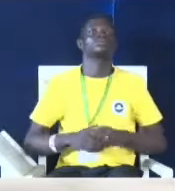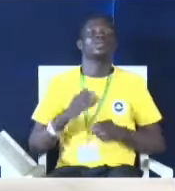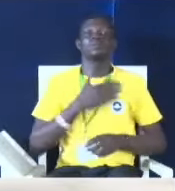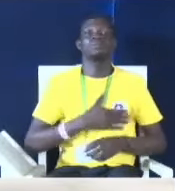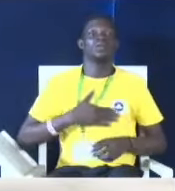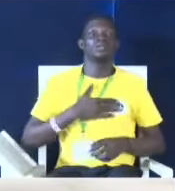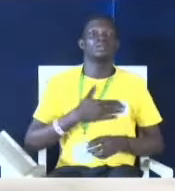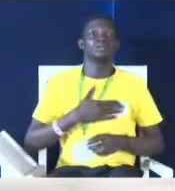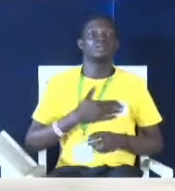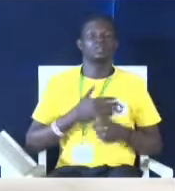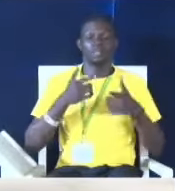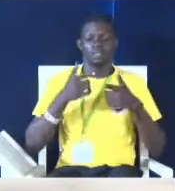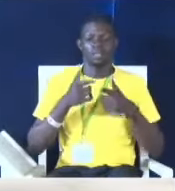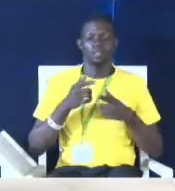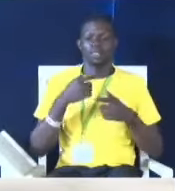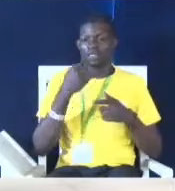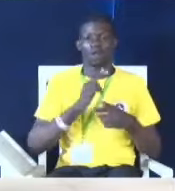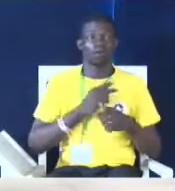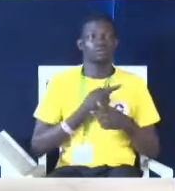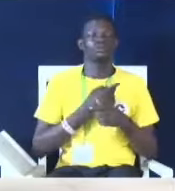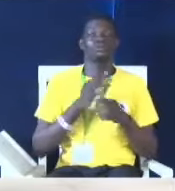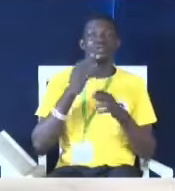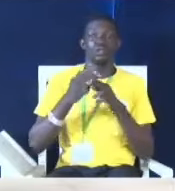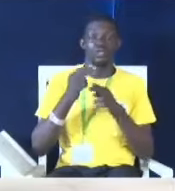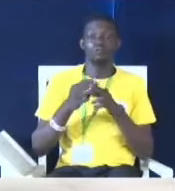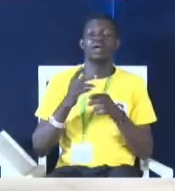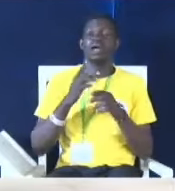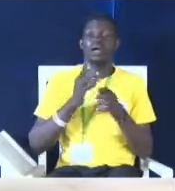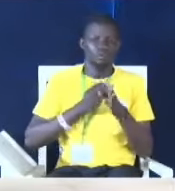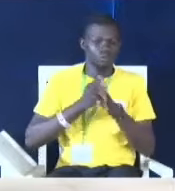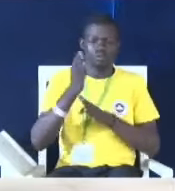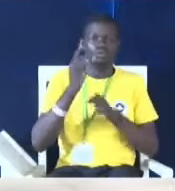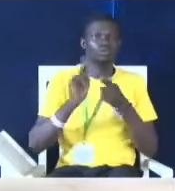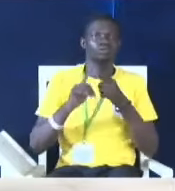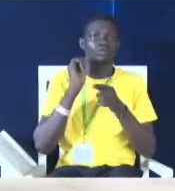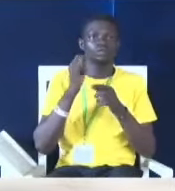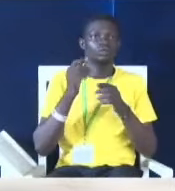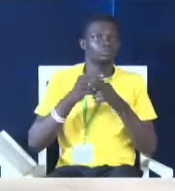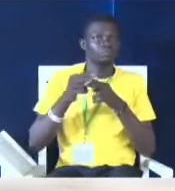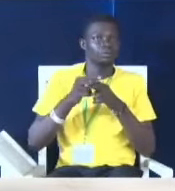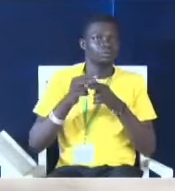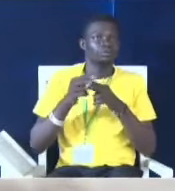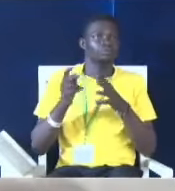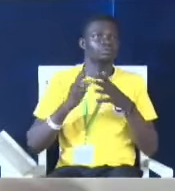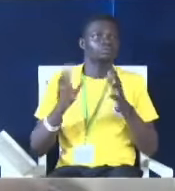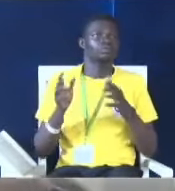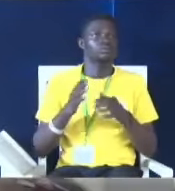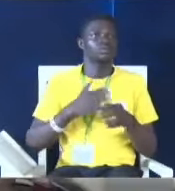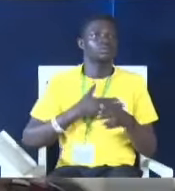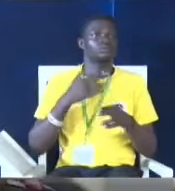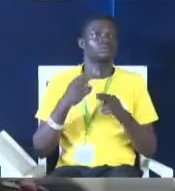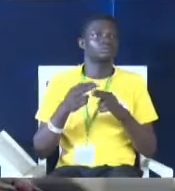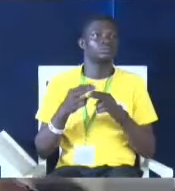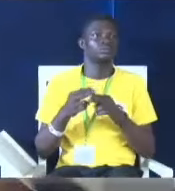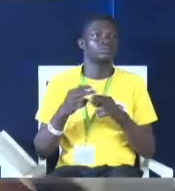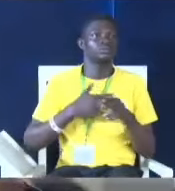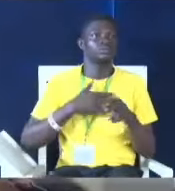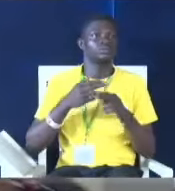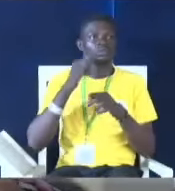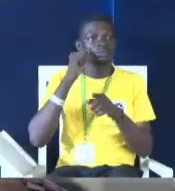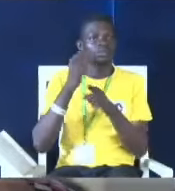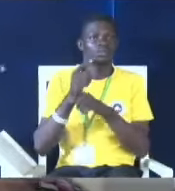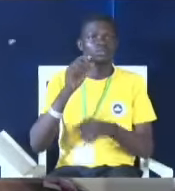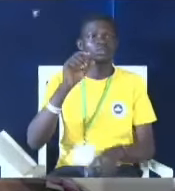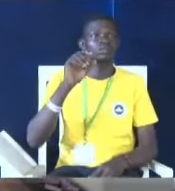Please tell us your name and go straight to the testimony, very briefly. Thank you. Sister